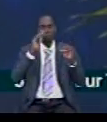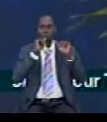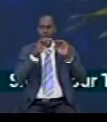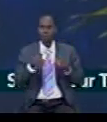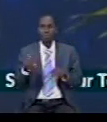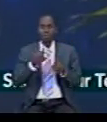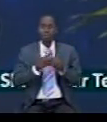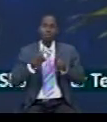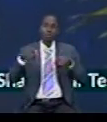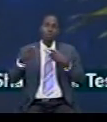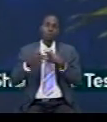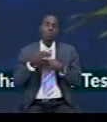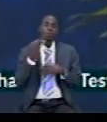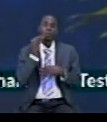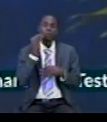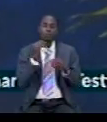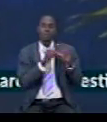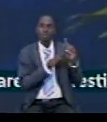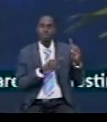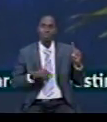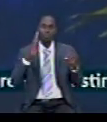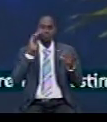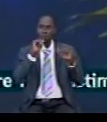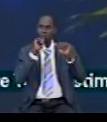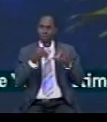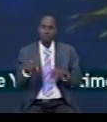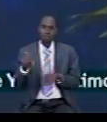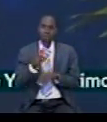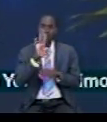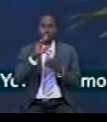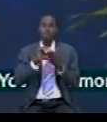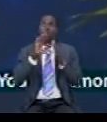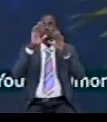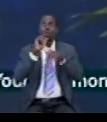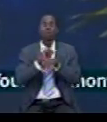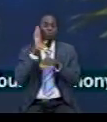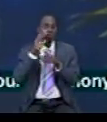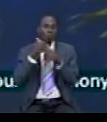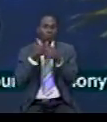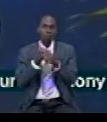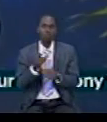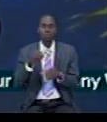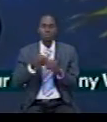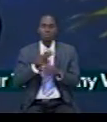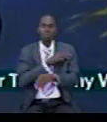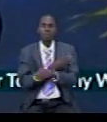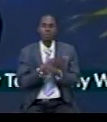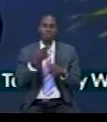Lord will bless you. Your miracle will follow you in the mighty name of Jesus.